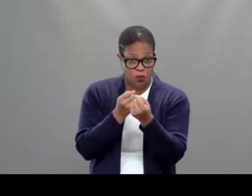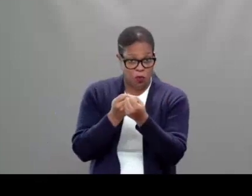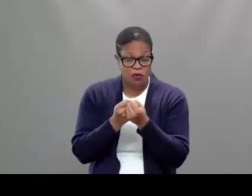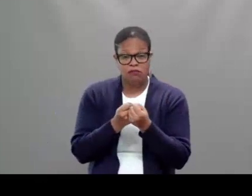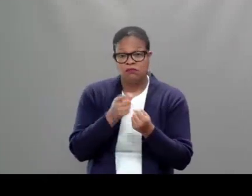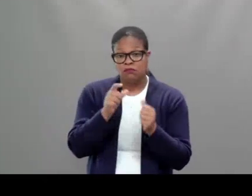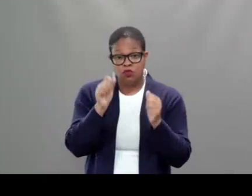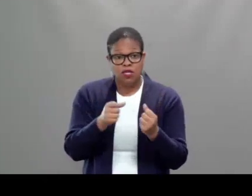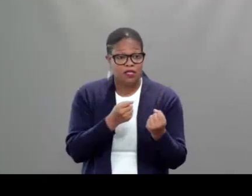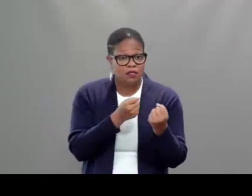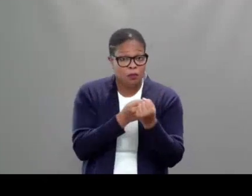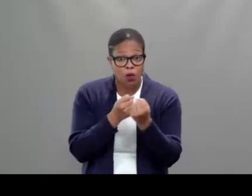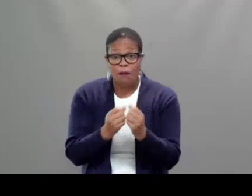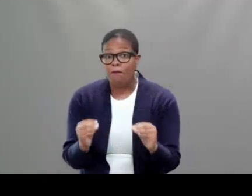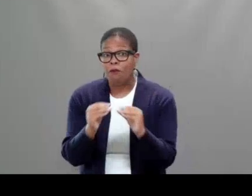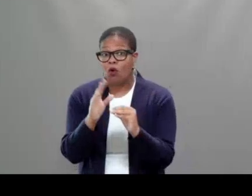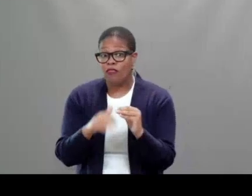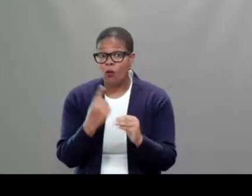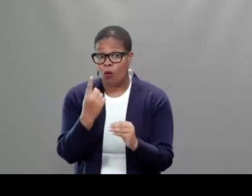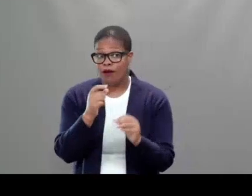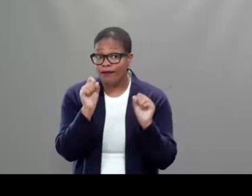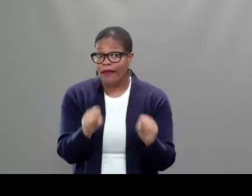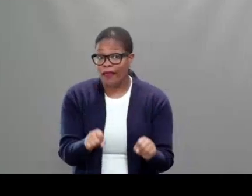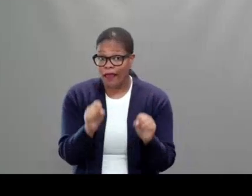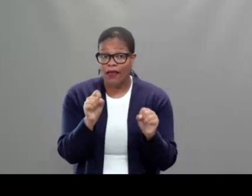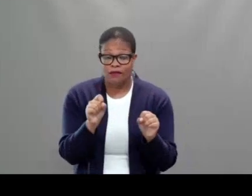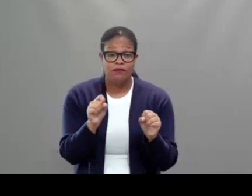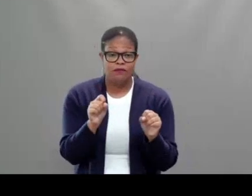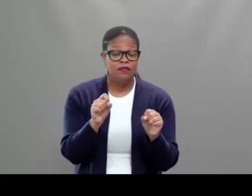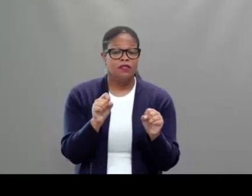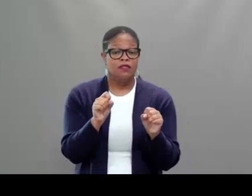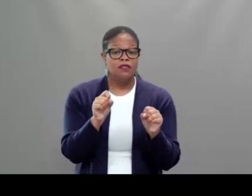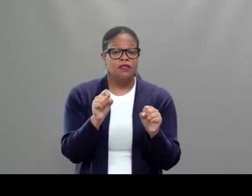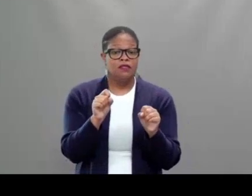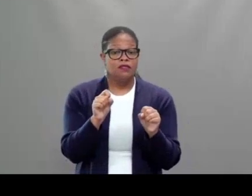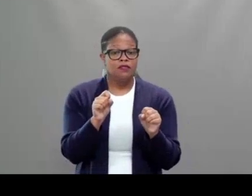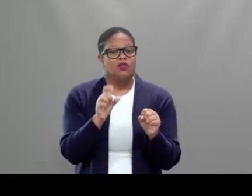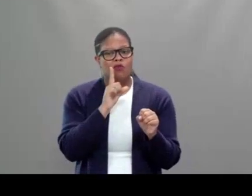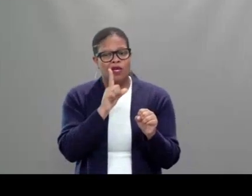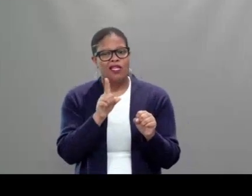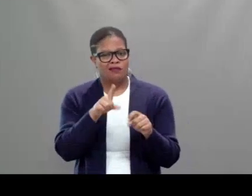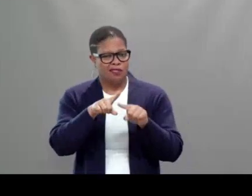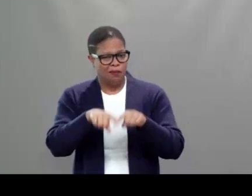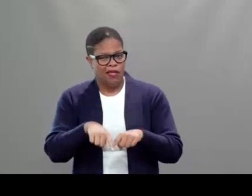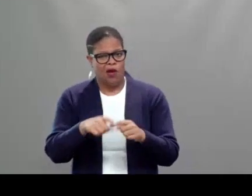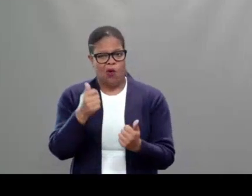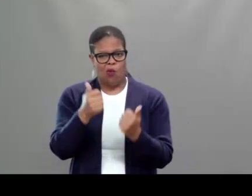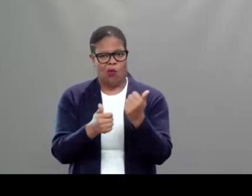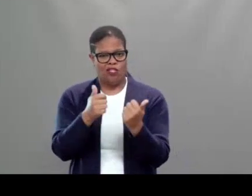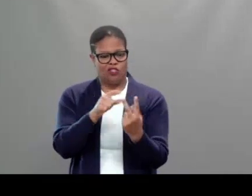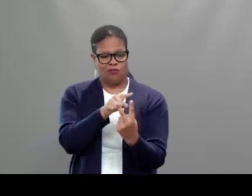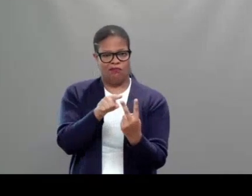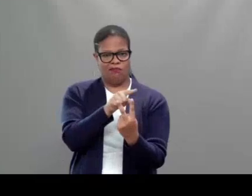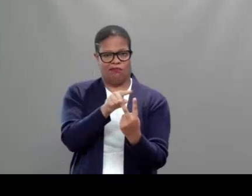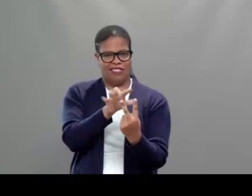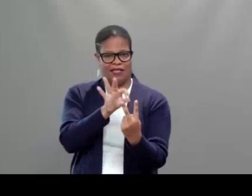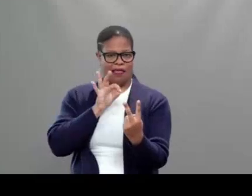you can support more than one. So it will, depend on which one they